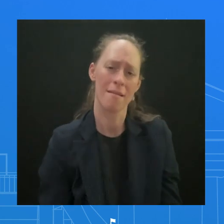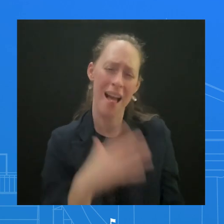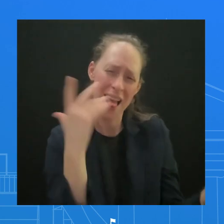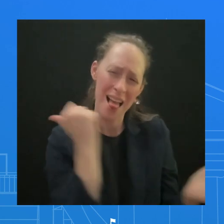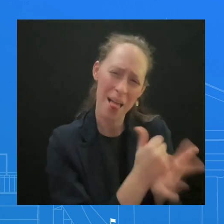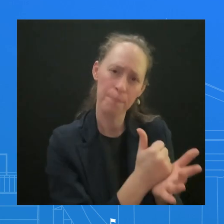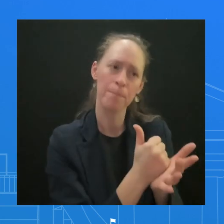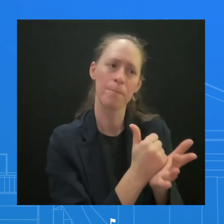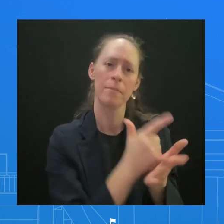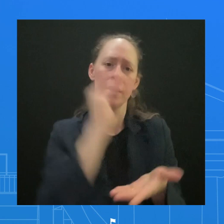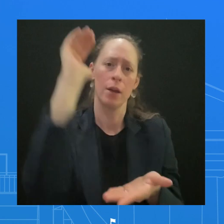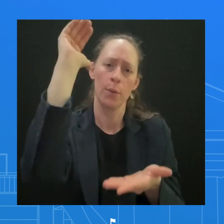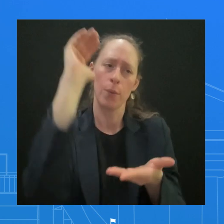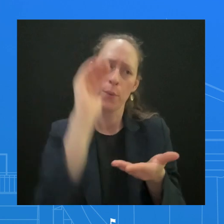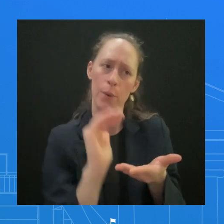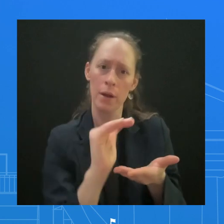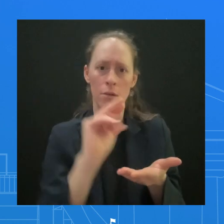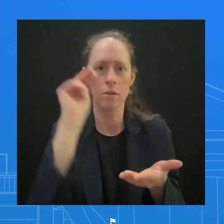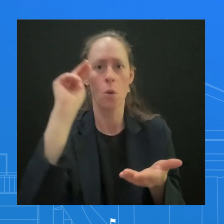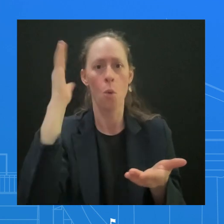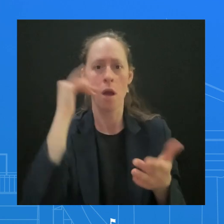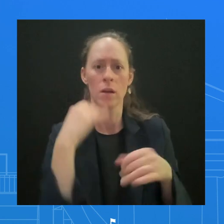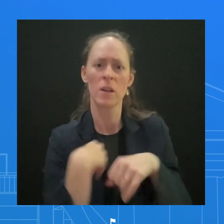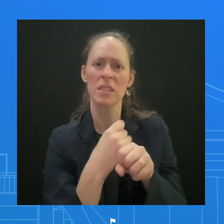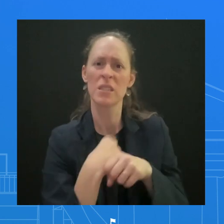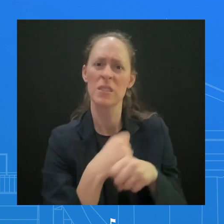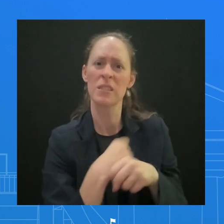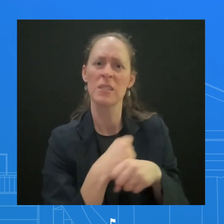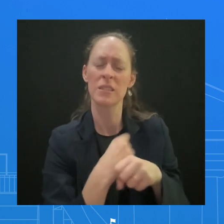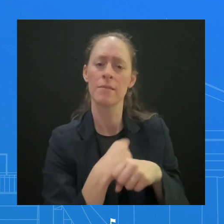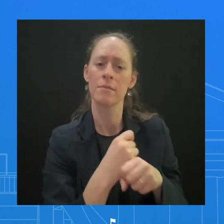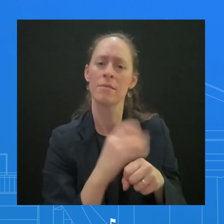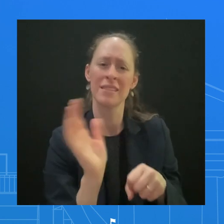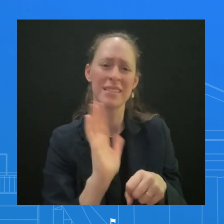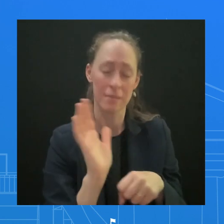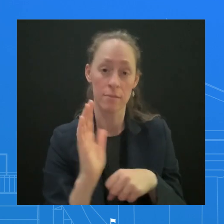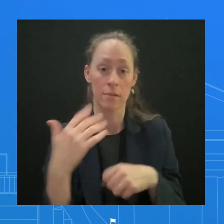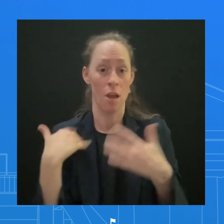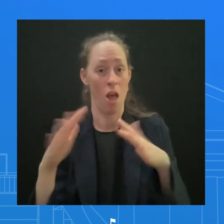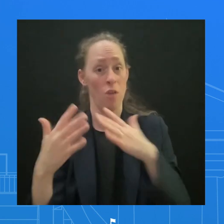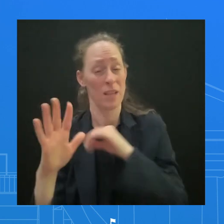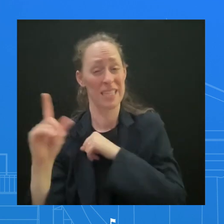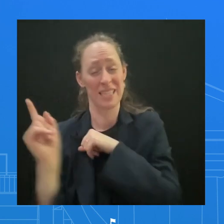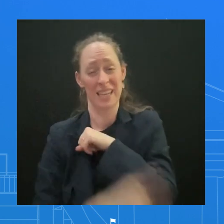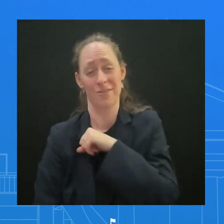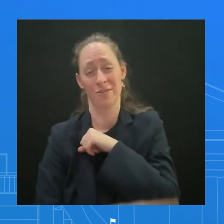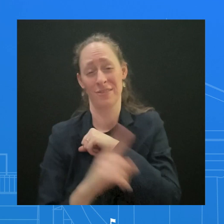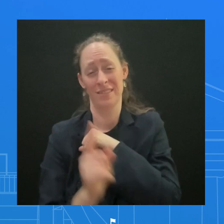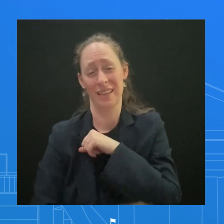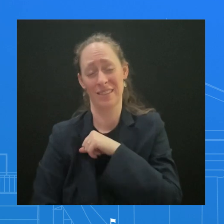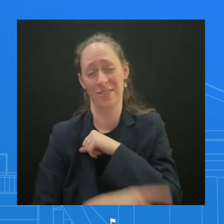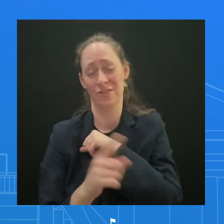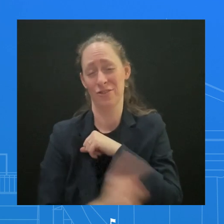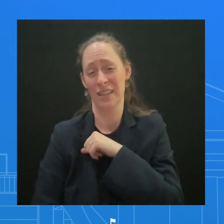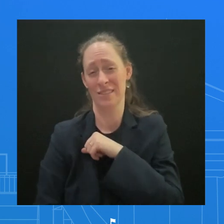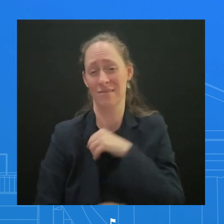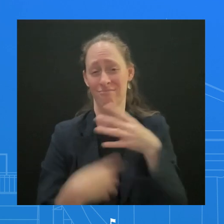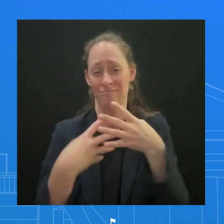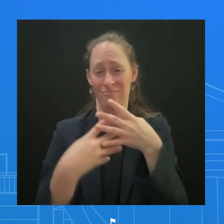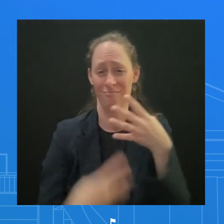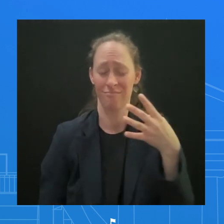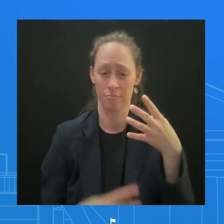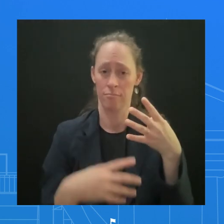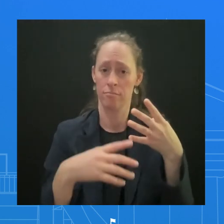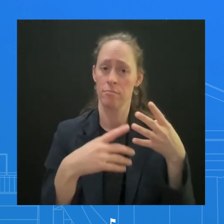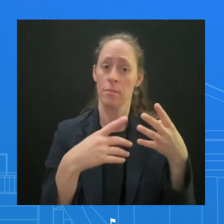that have long been in place on North Korea's program, and we continue to urge China to